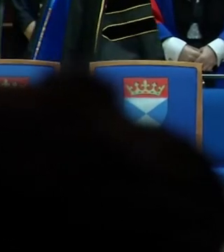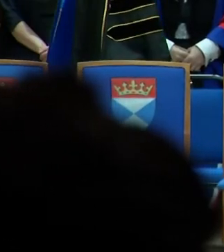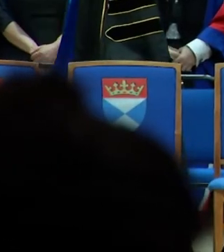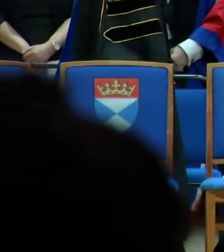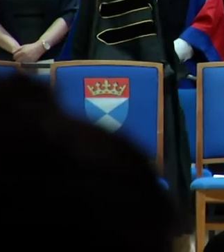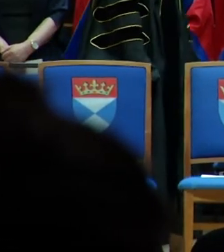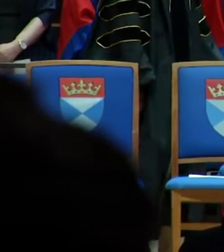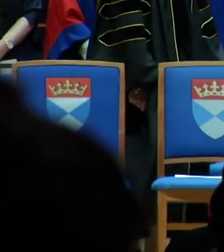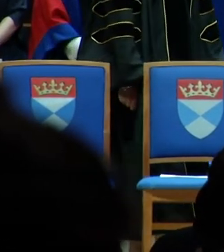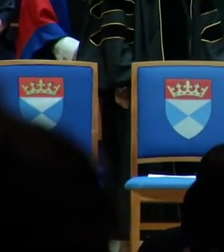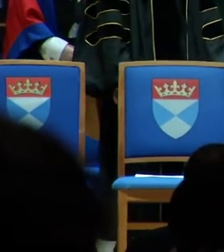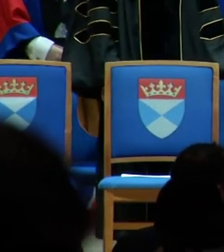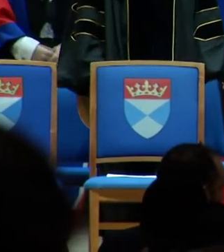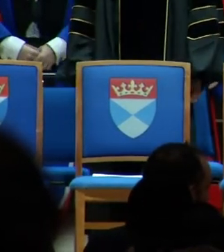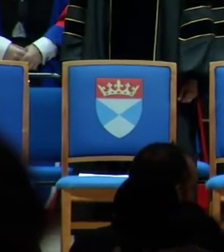Amen.